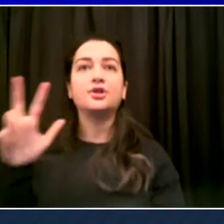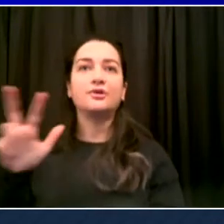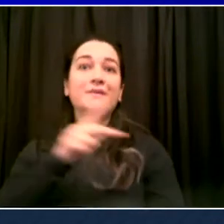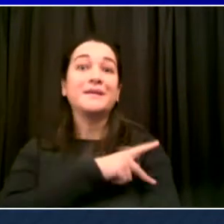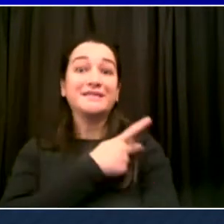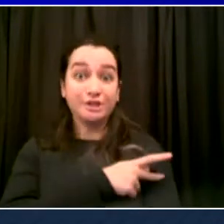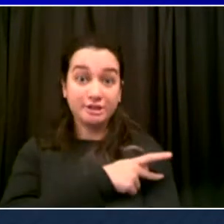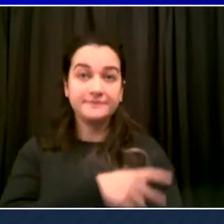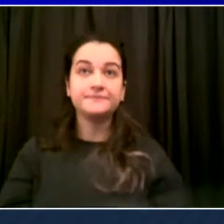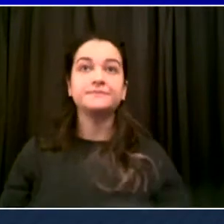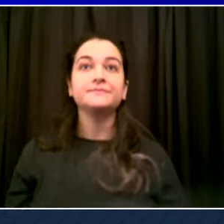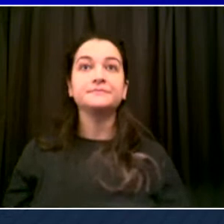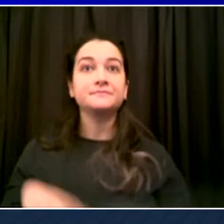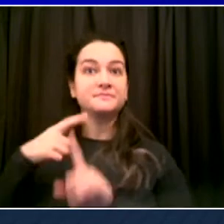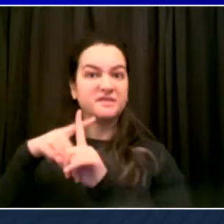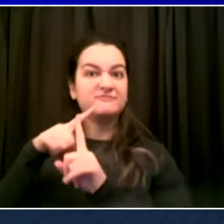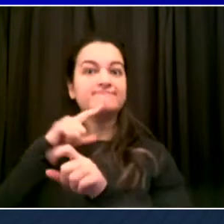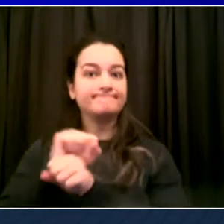positivity level